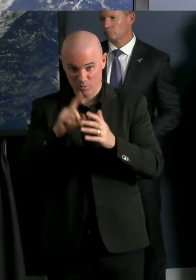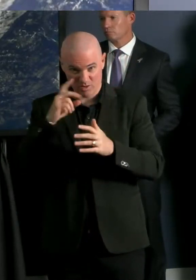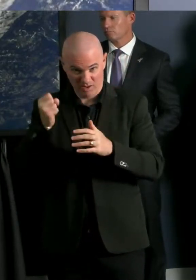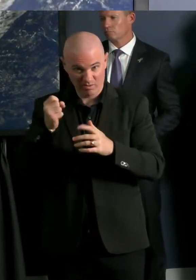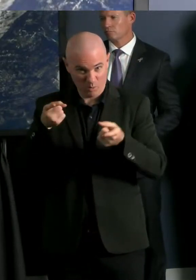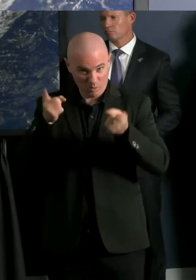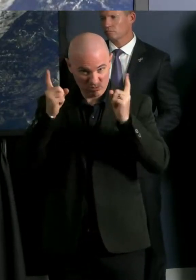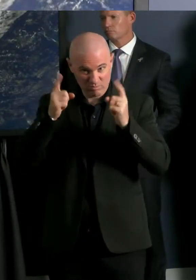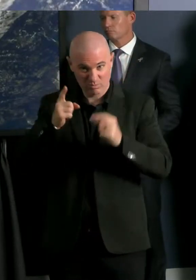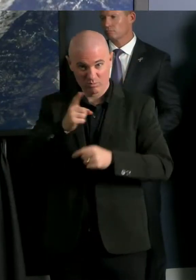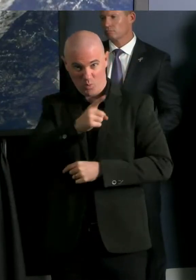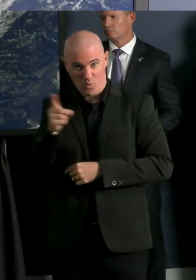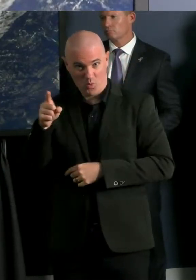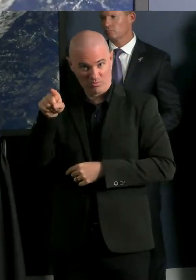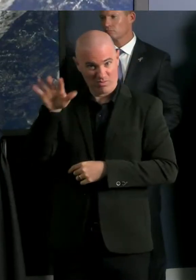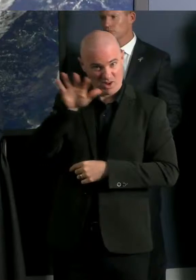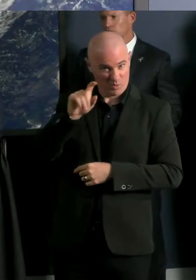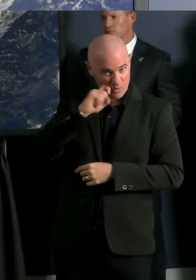Melville down. Now, we have